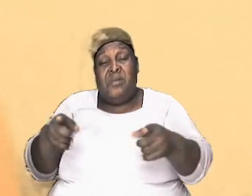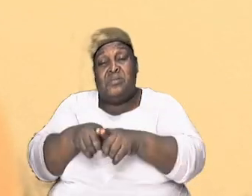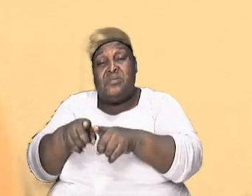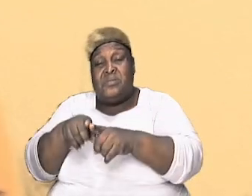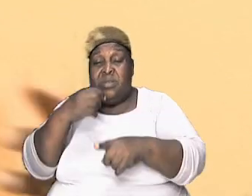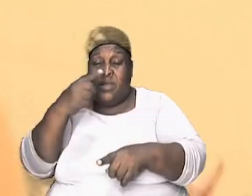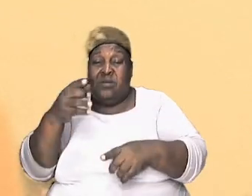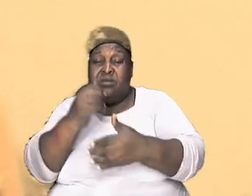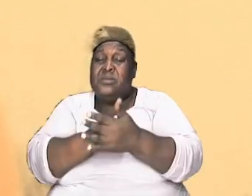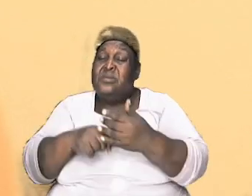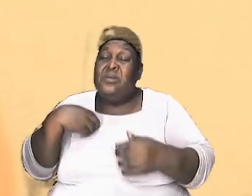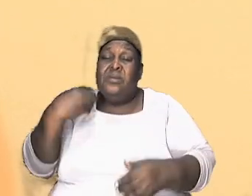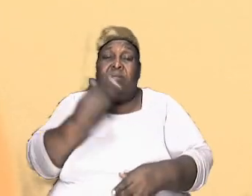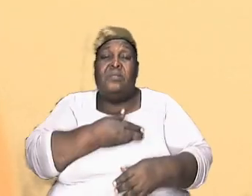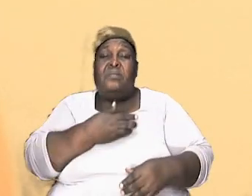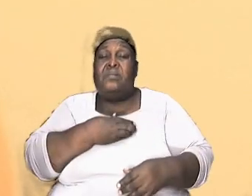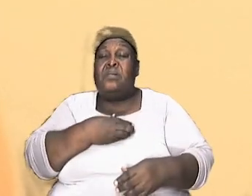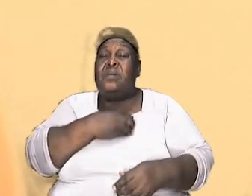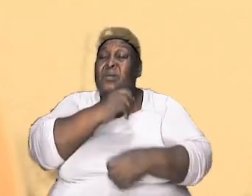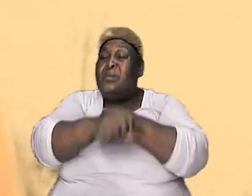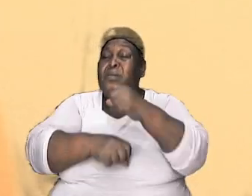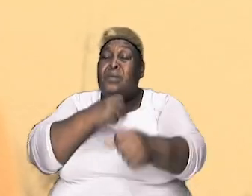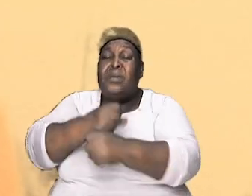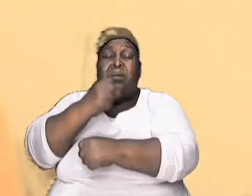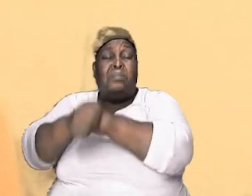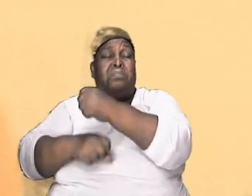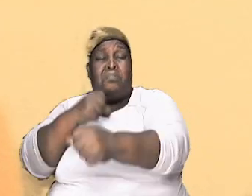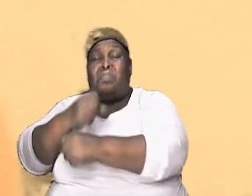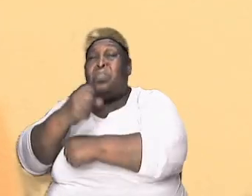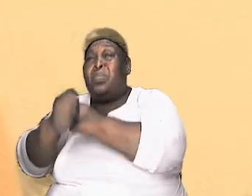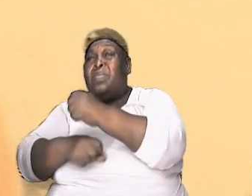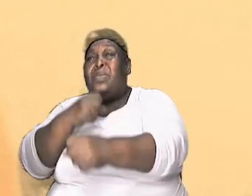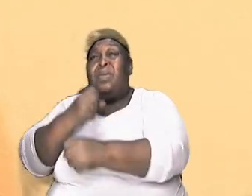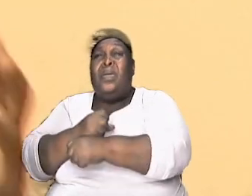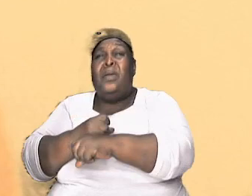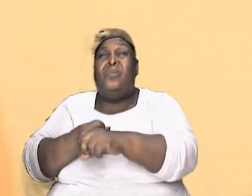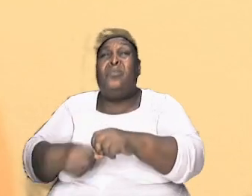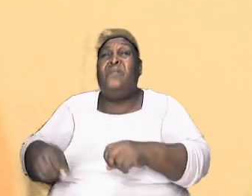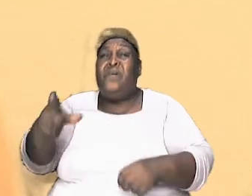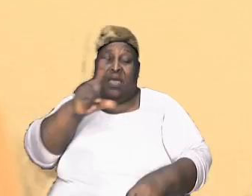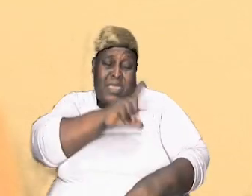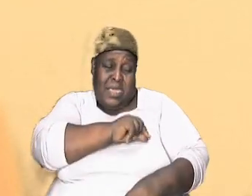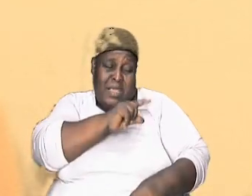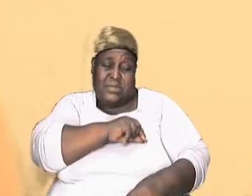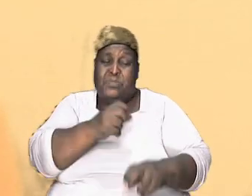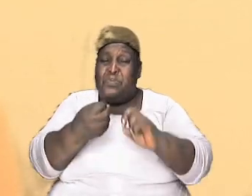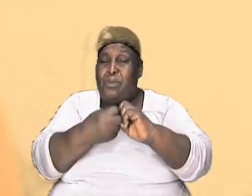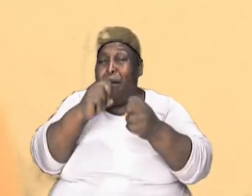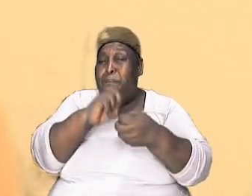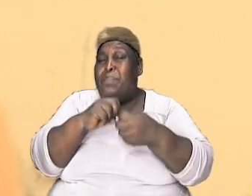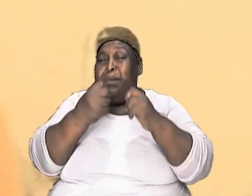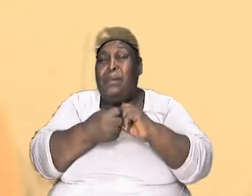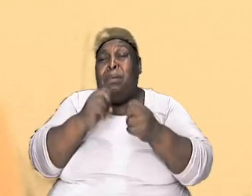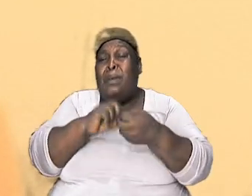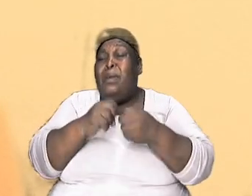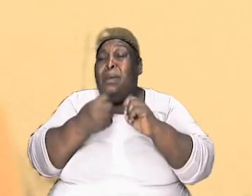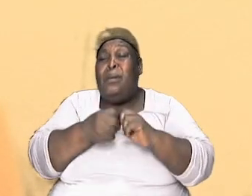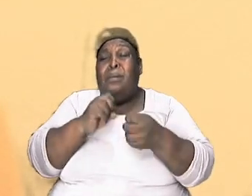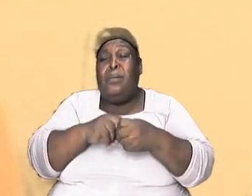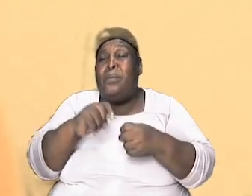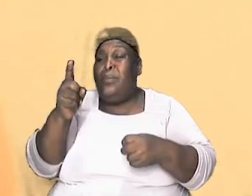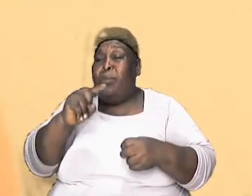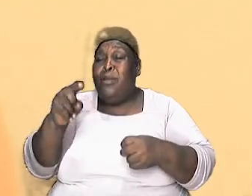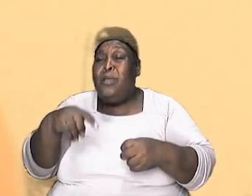over the years, we have had guilt, we have had issues that brought us to a place where we